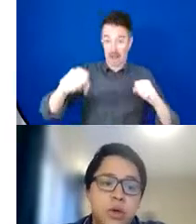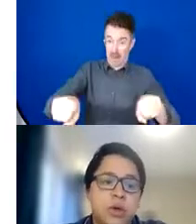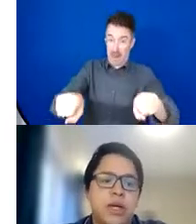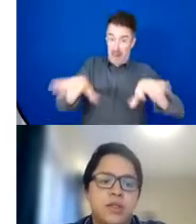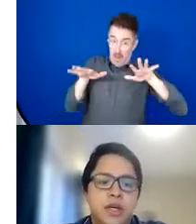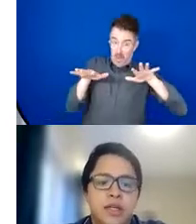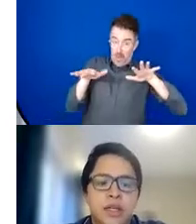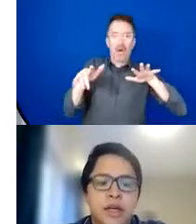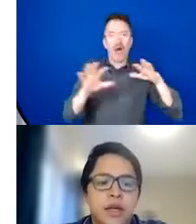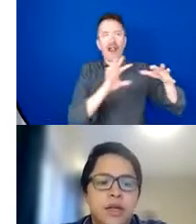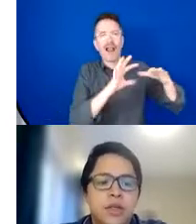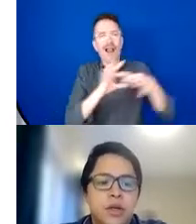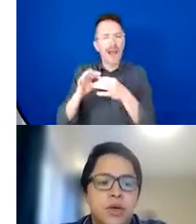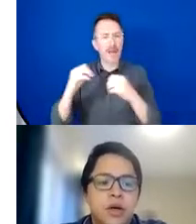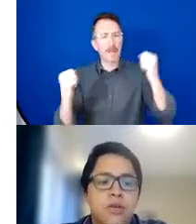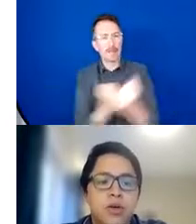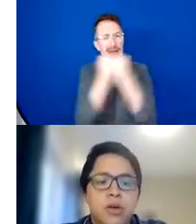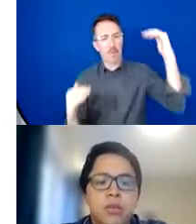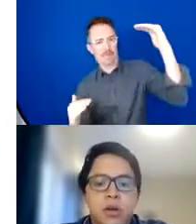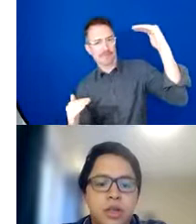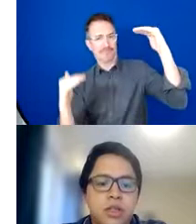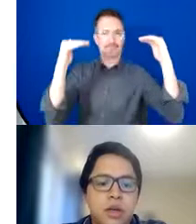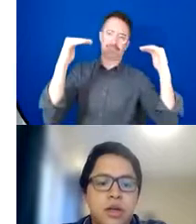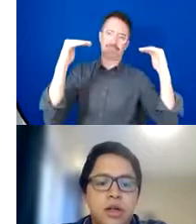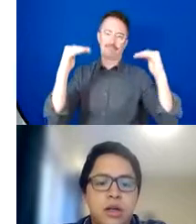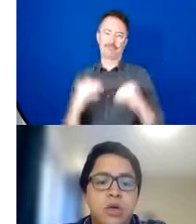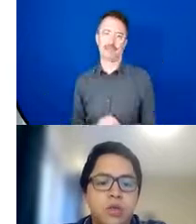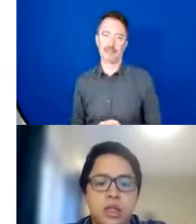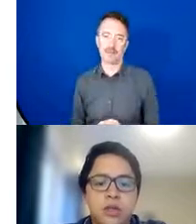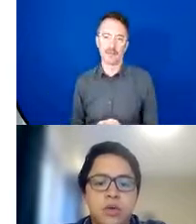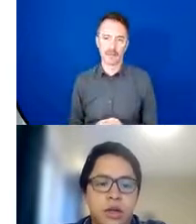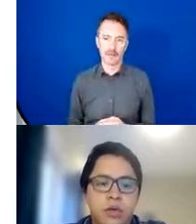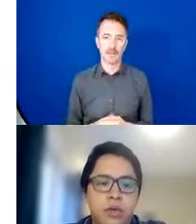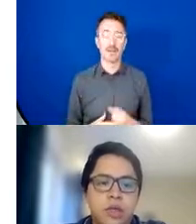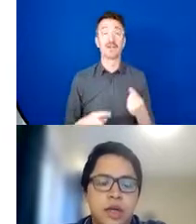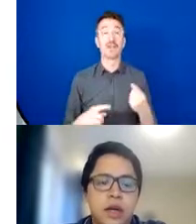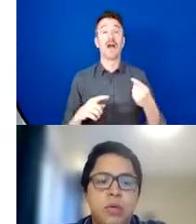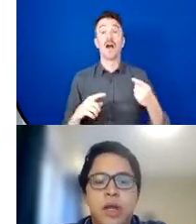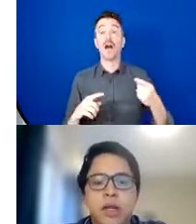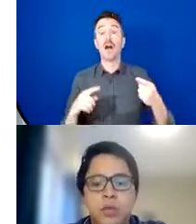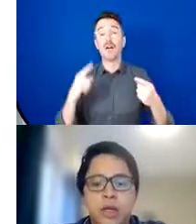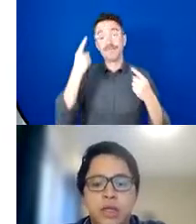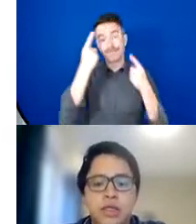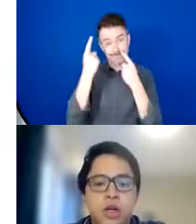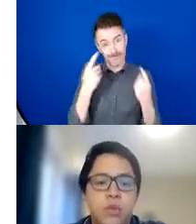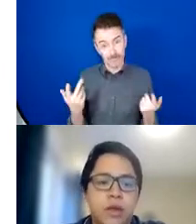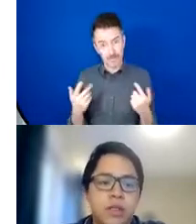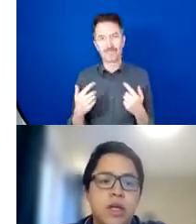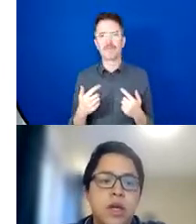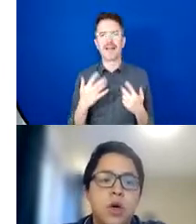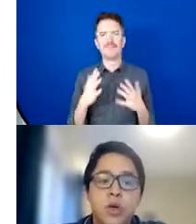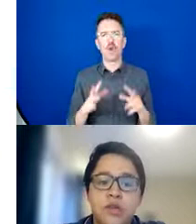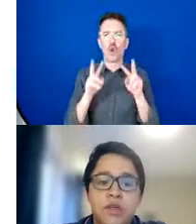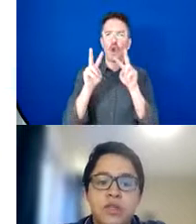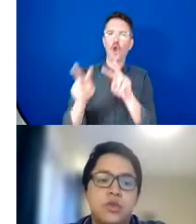we're going to do a quick exercise. So if you could look at the screen, you will see two articles, and we would like you to please share with